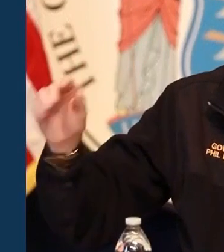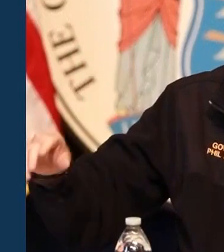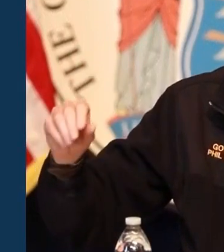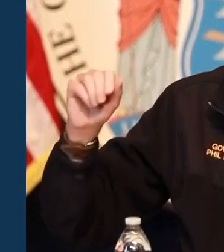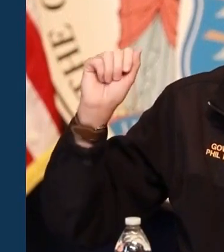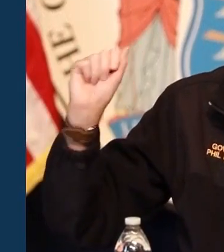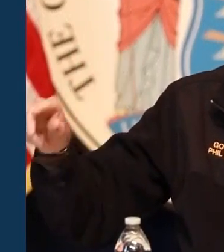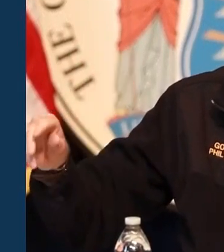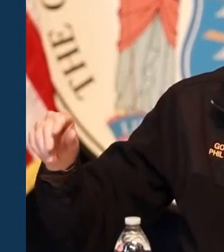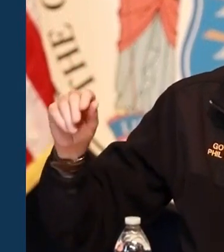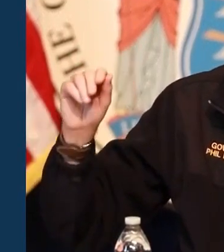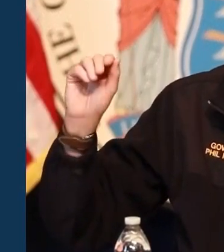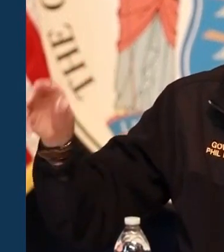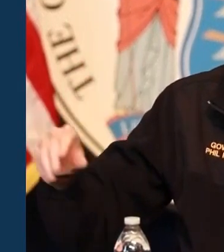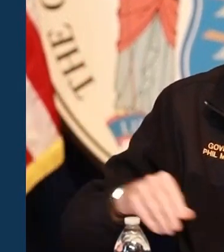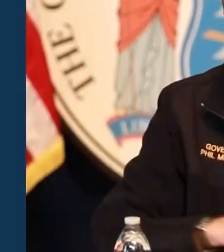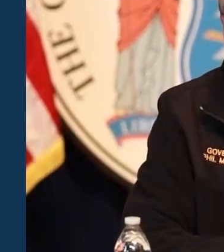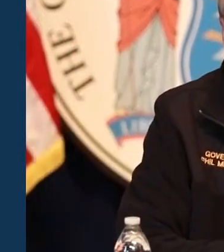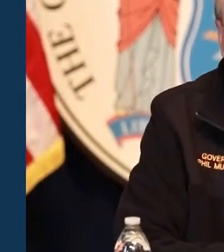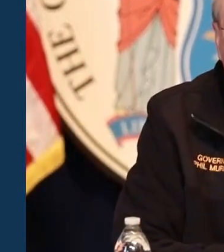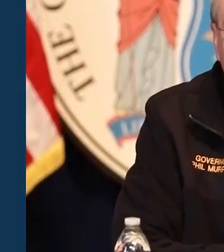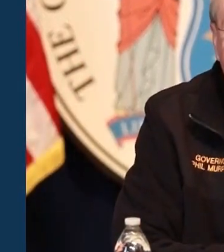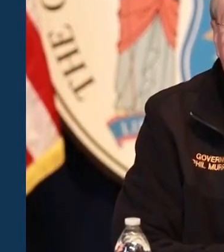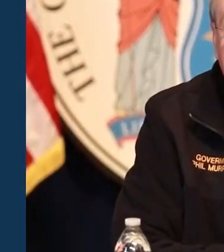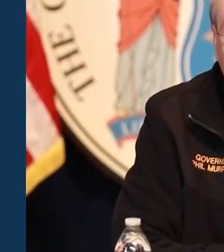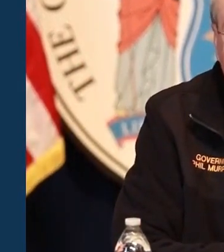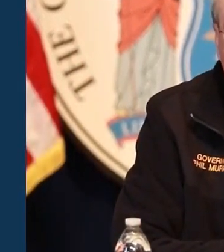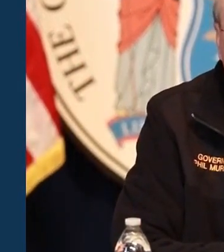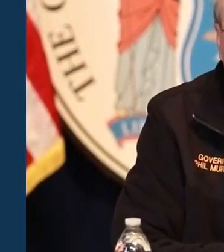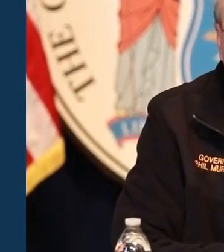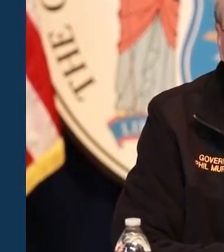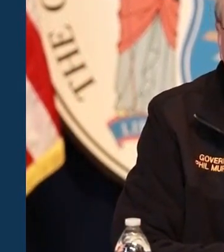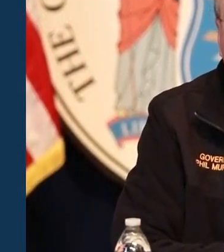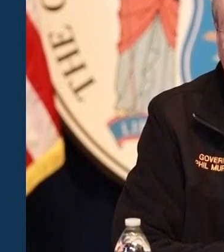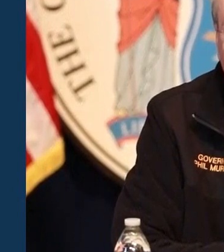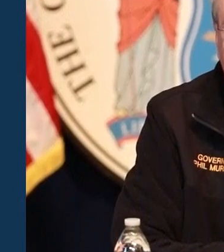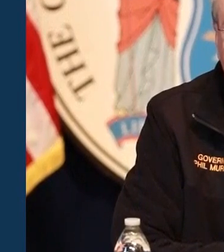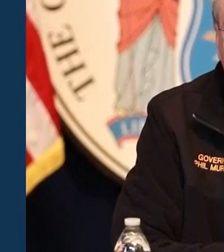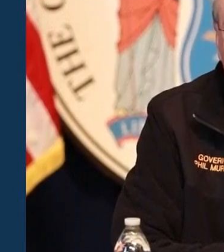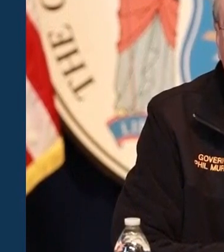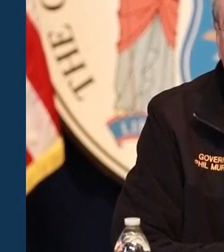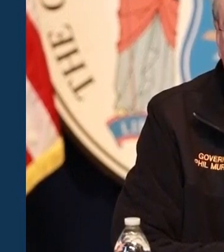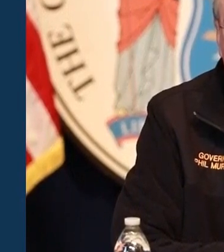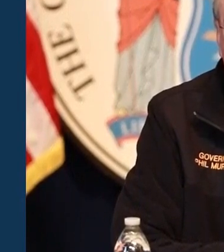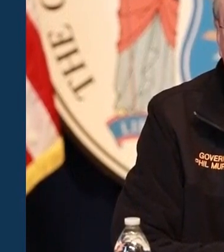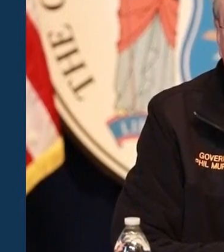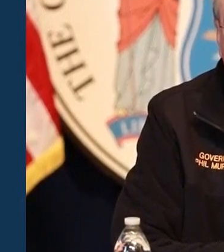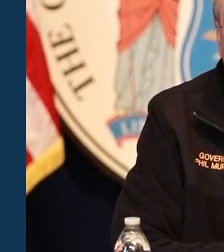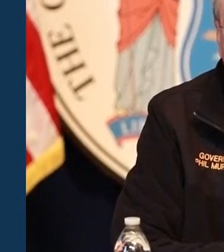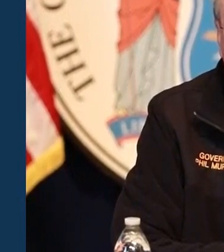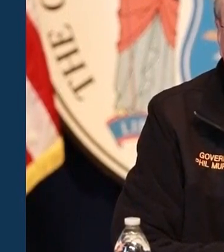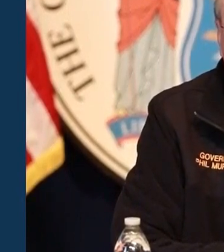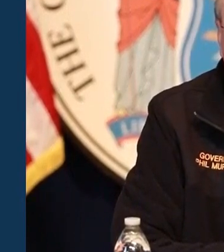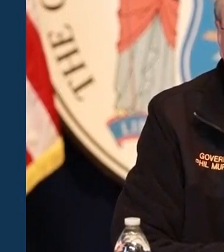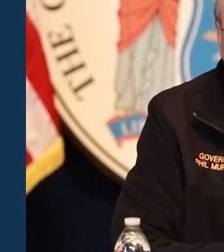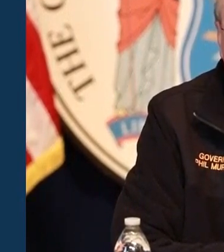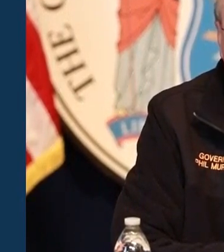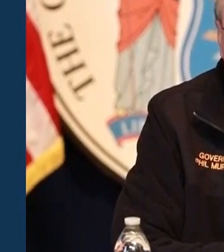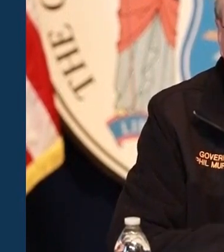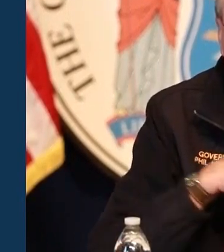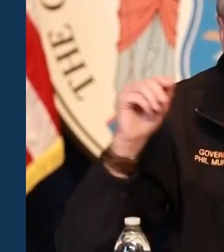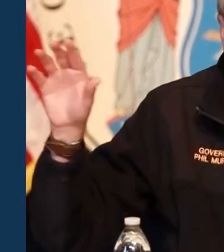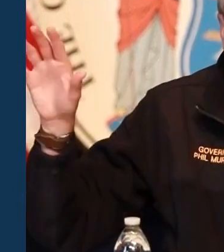capacity of beds, ventilators, personal protective equipment, medicines, and certainly relief from the bullpen for our heroic